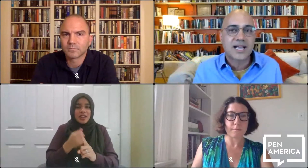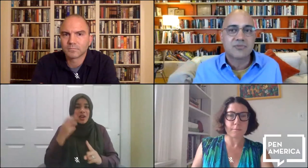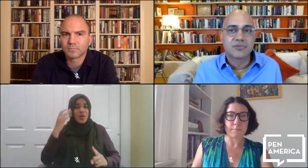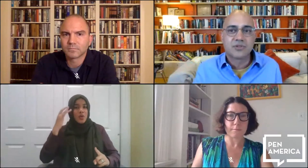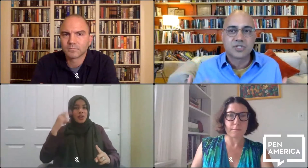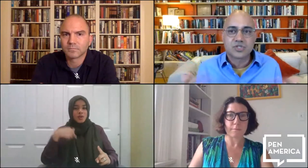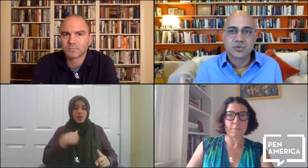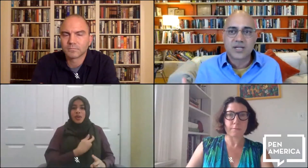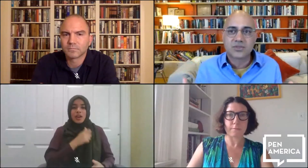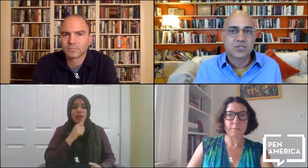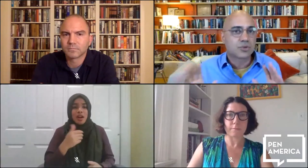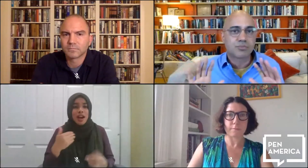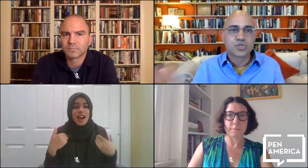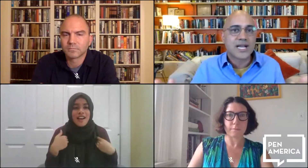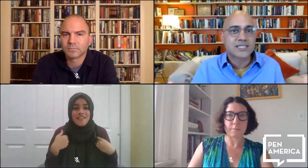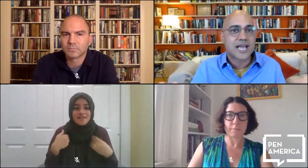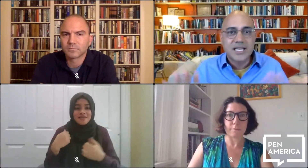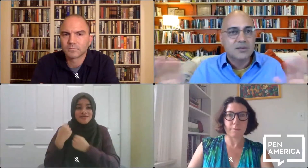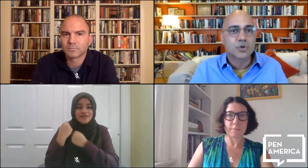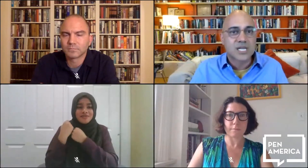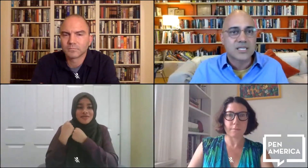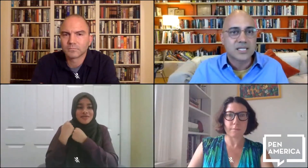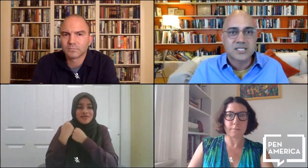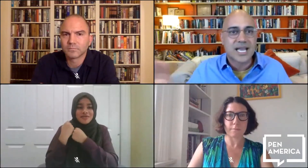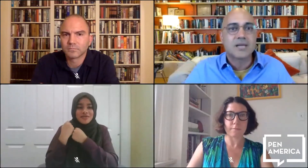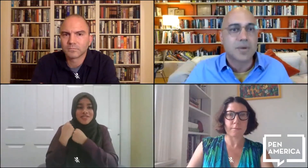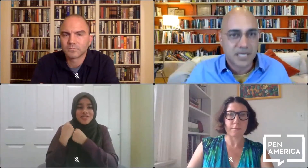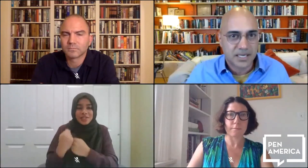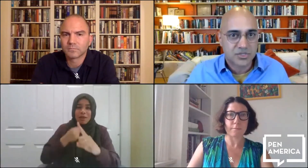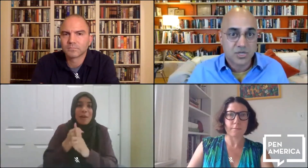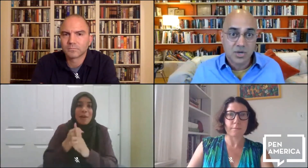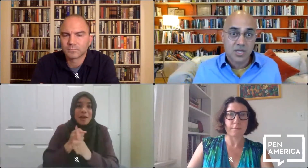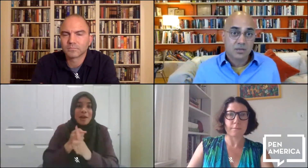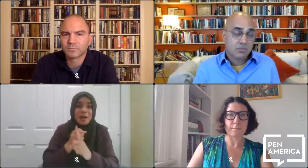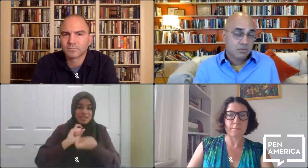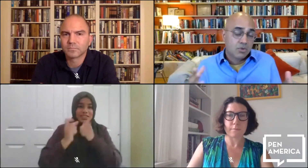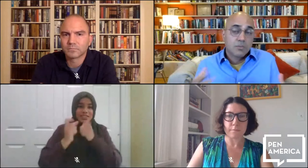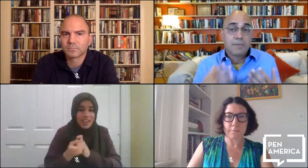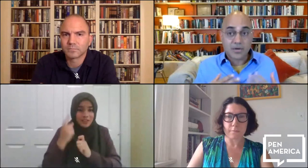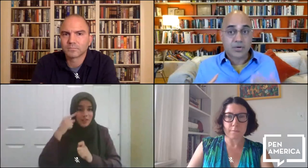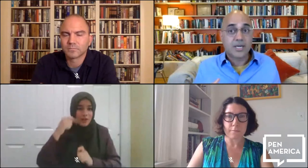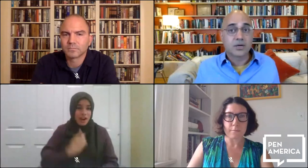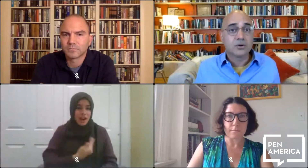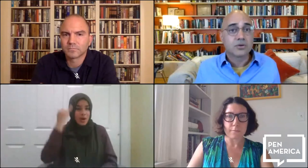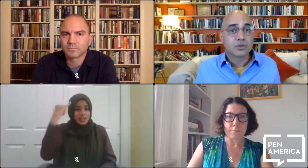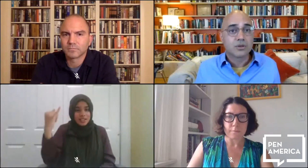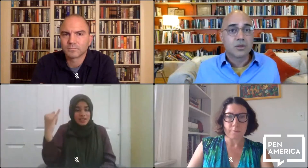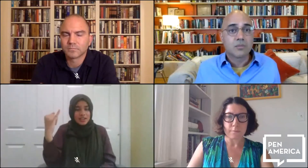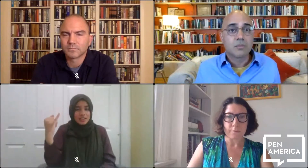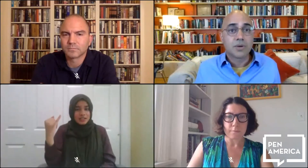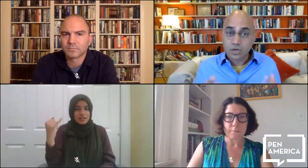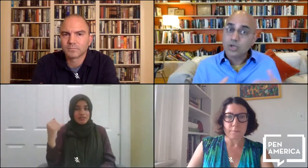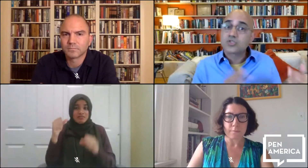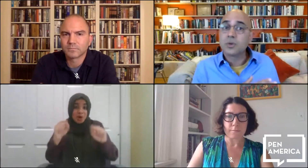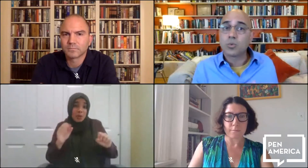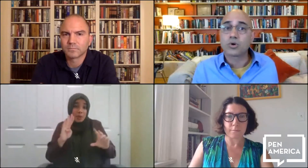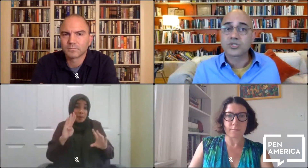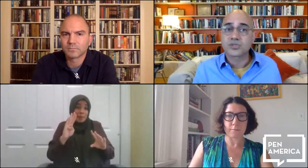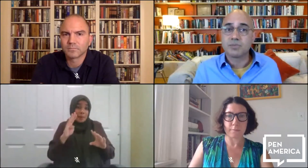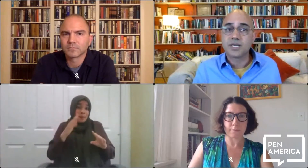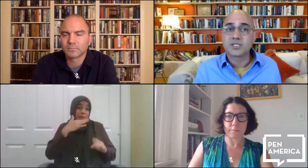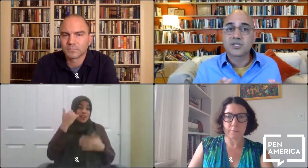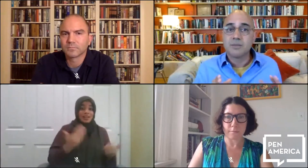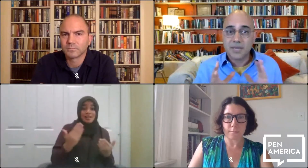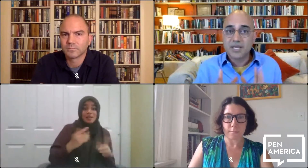going to have the strength to project any of those ideas to anybody else. It'll be better here, but it'll also be